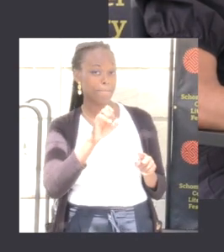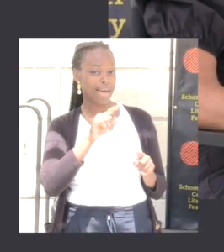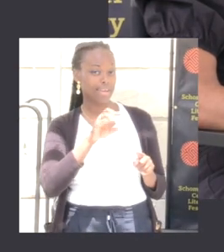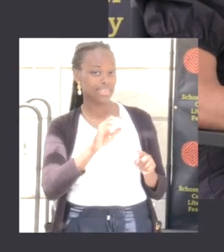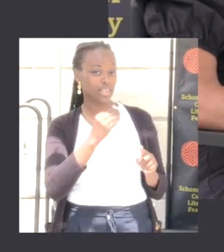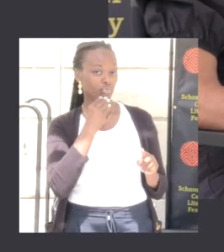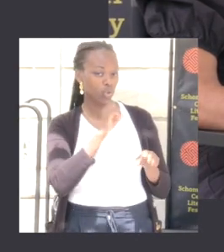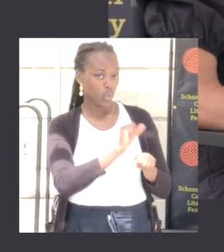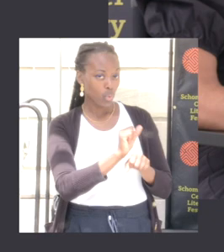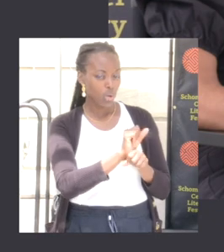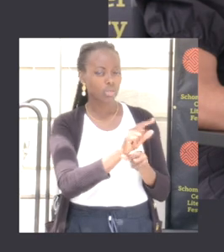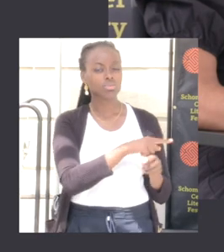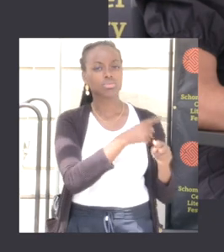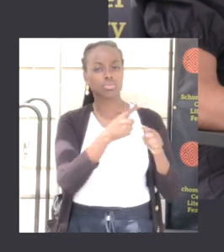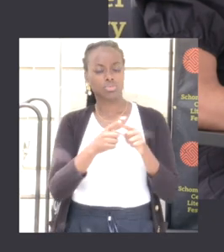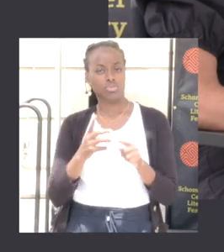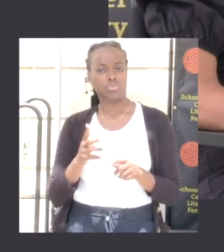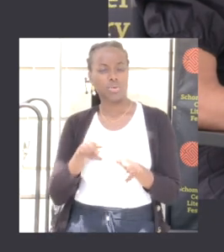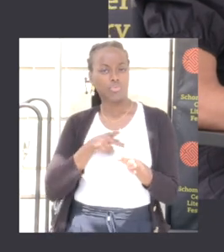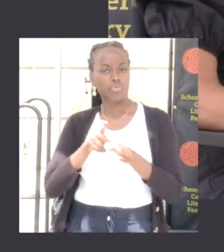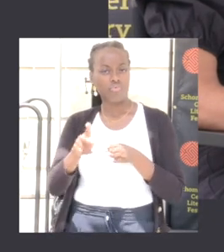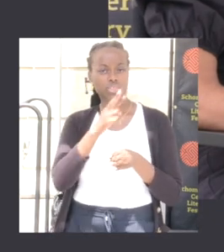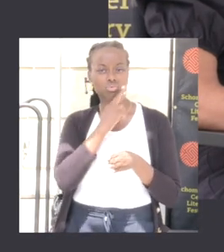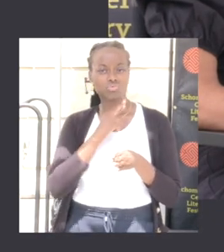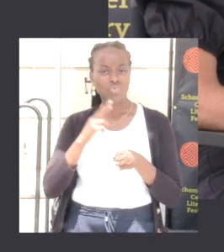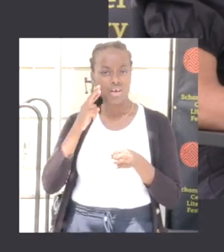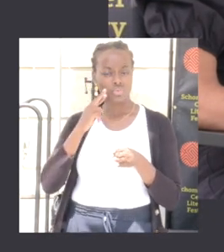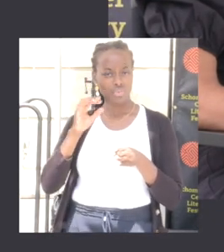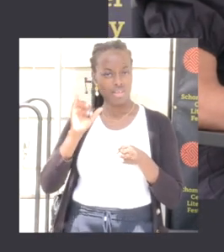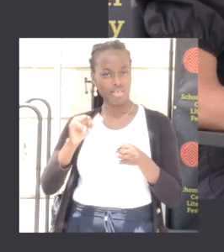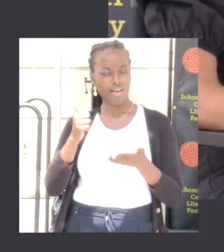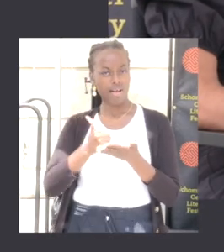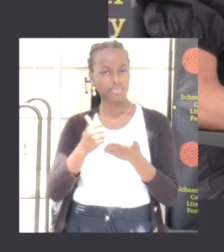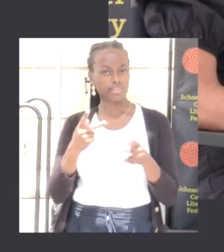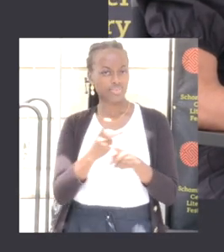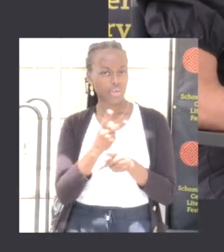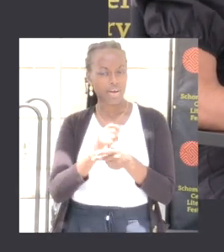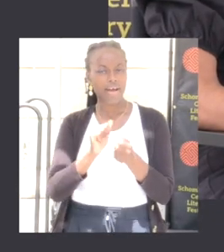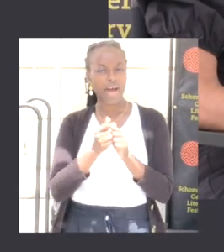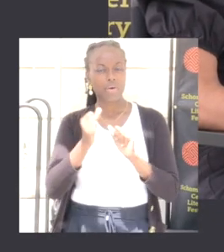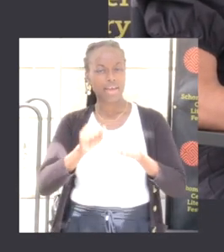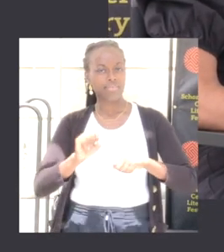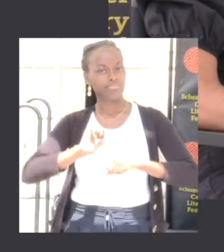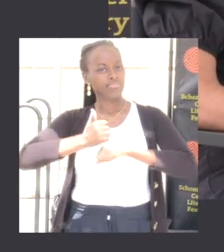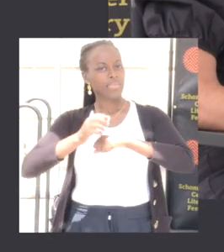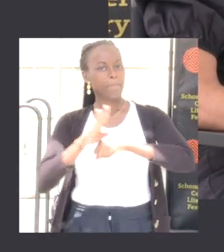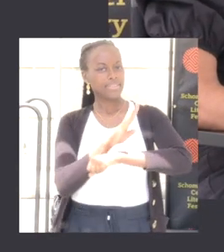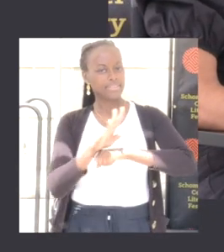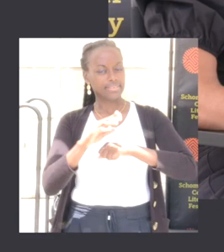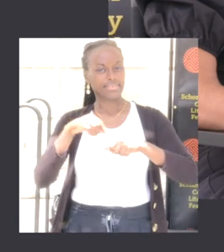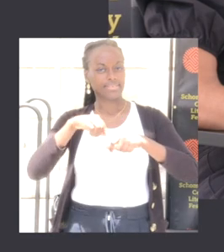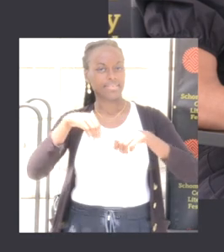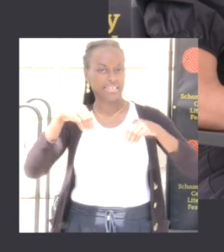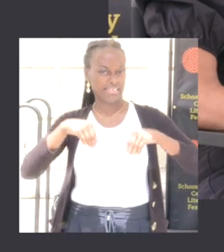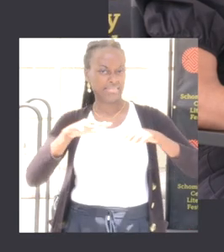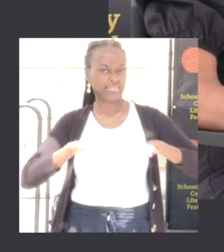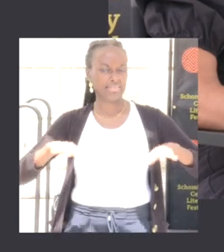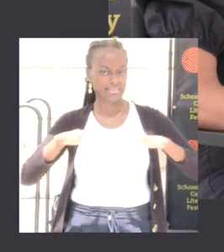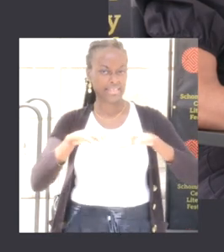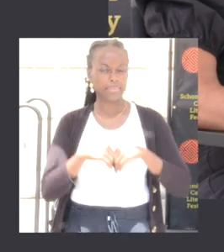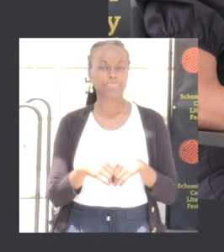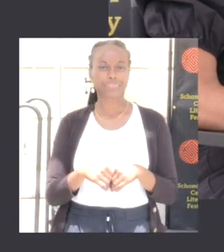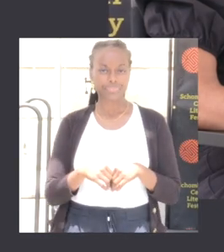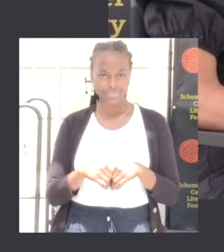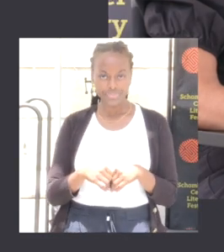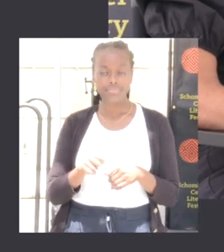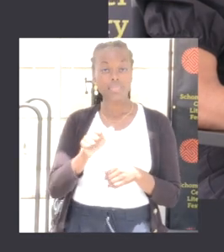find footing for Black creativity and entrepreneurship in a booming food media landscape. With Tracy McGurder and Fred Opie, we